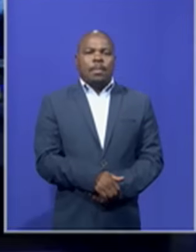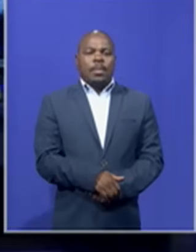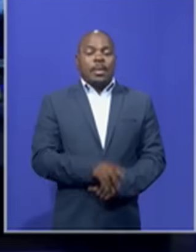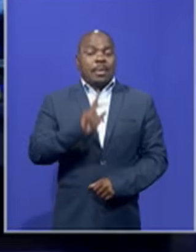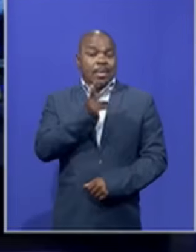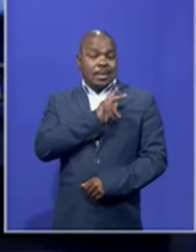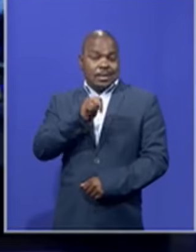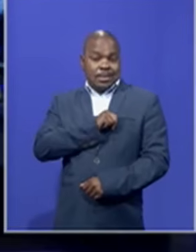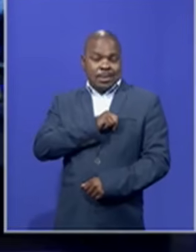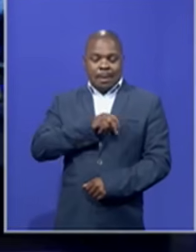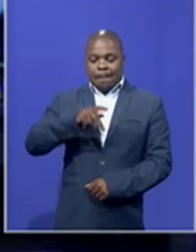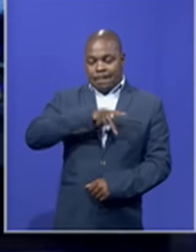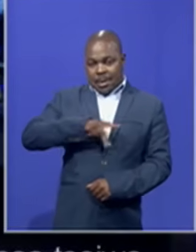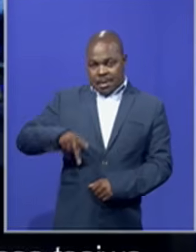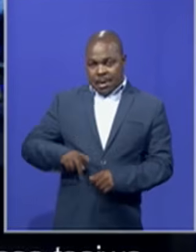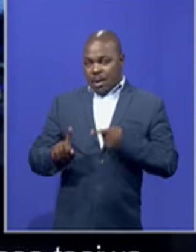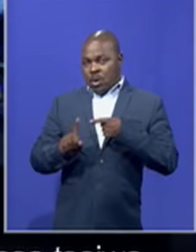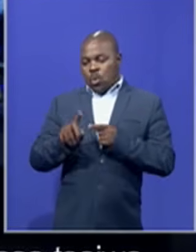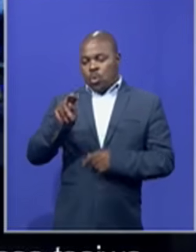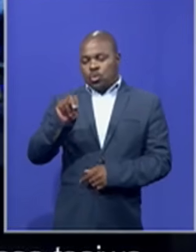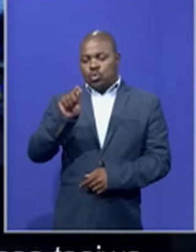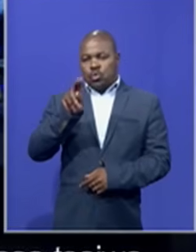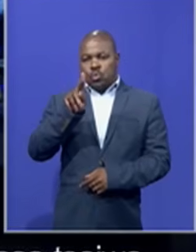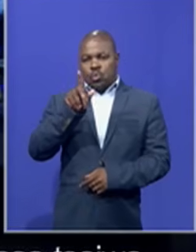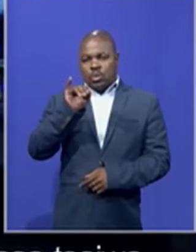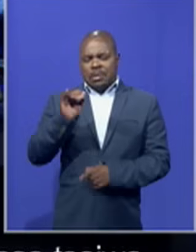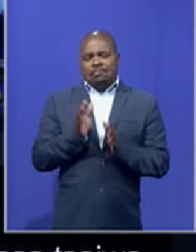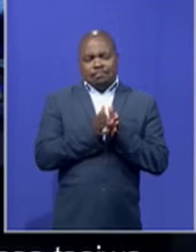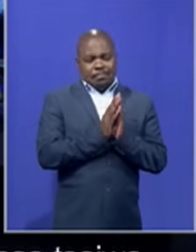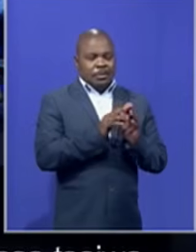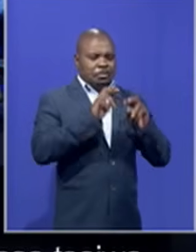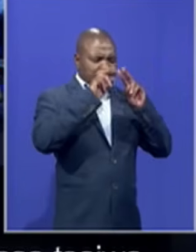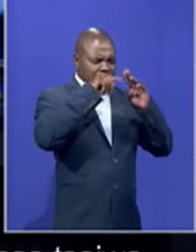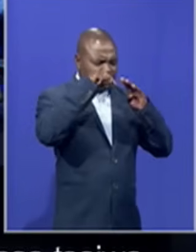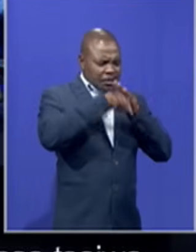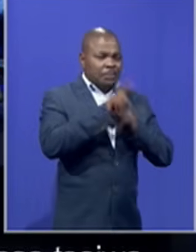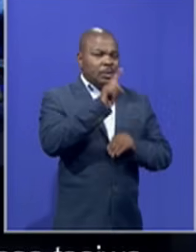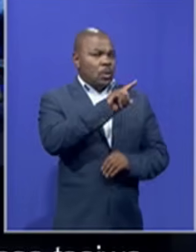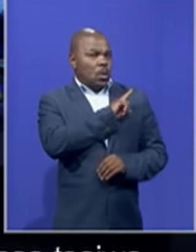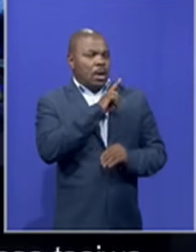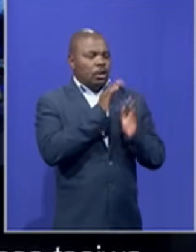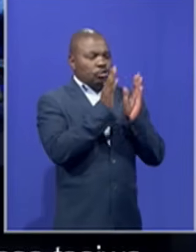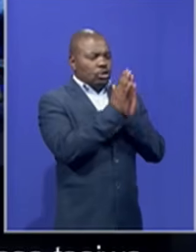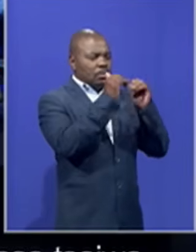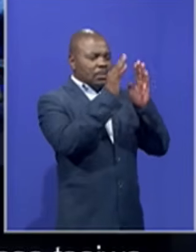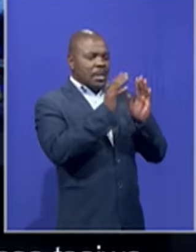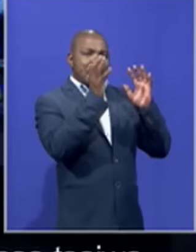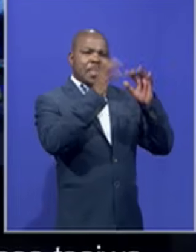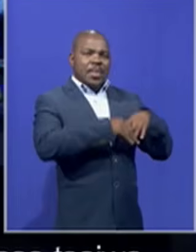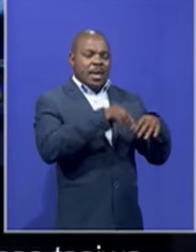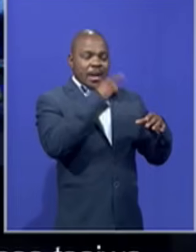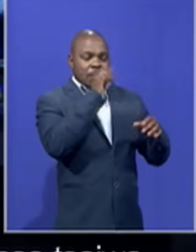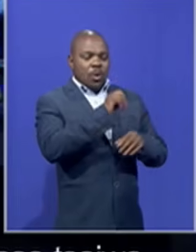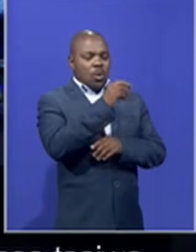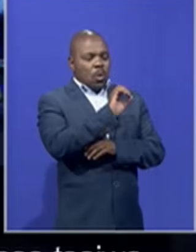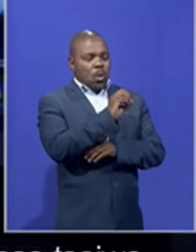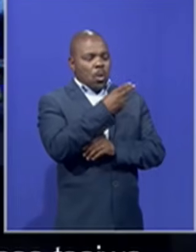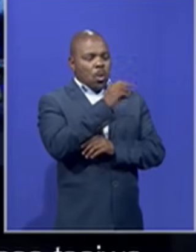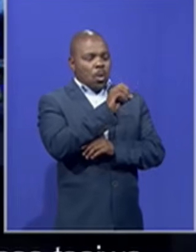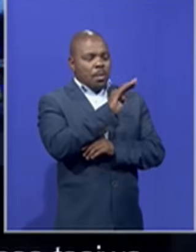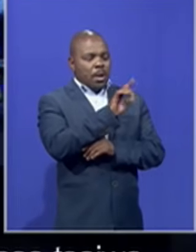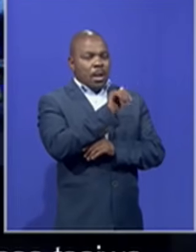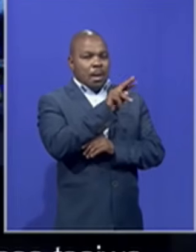Tonakgolo ya province ya KwaZulu-Natal Tamintuli e ipiletsa hore ho etswe dipatlisiso tse tibileng mabapi le ho heleha ha kereke ya Ohobilam e